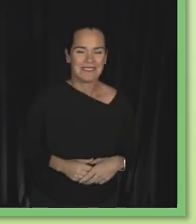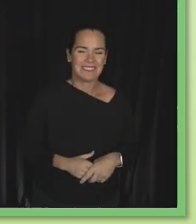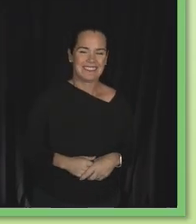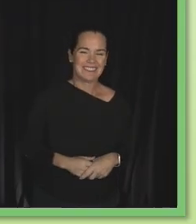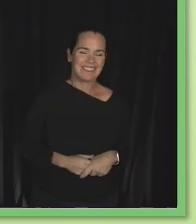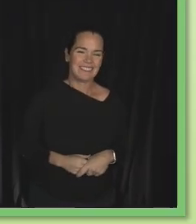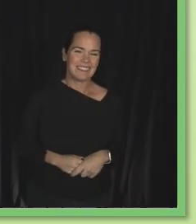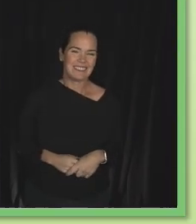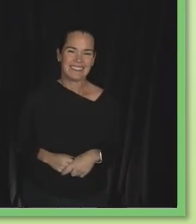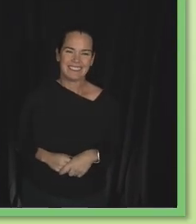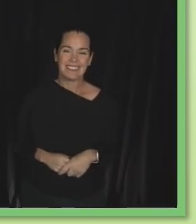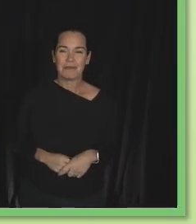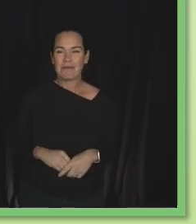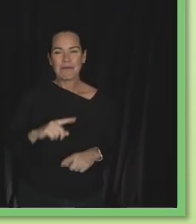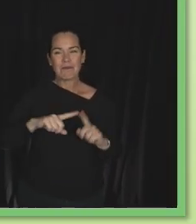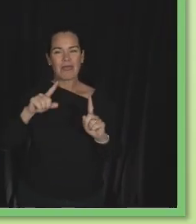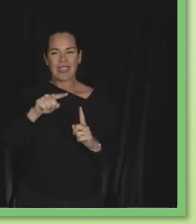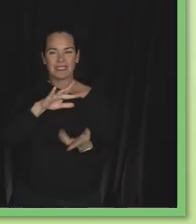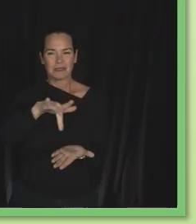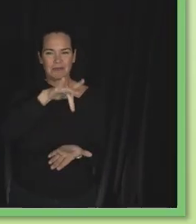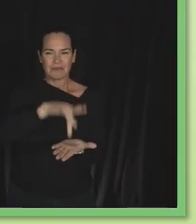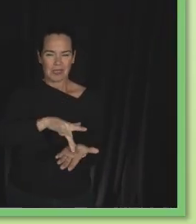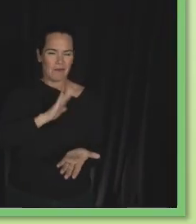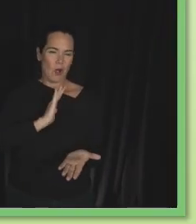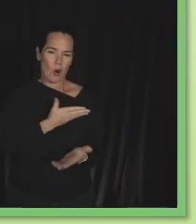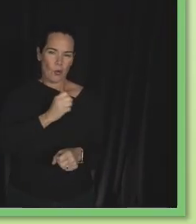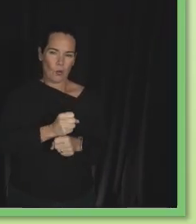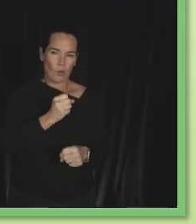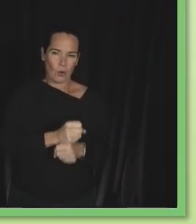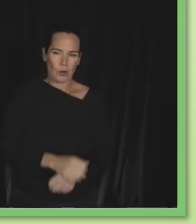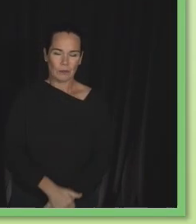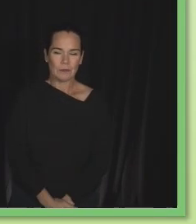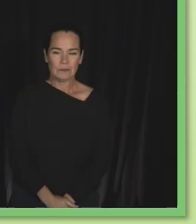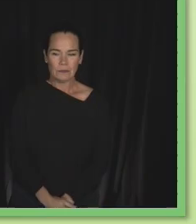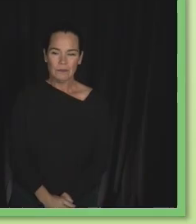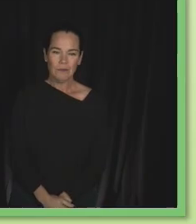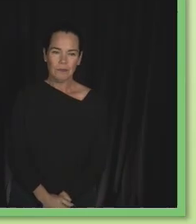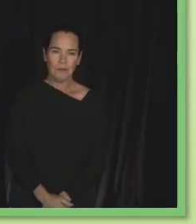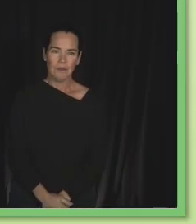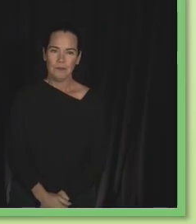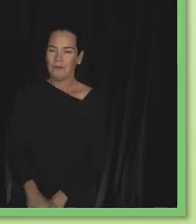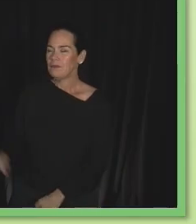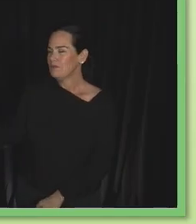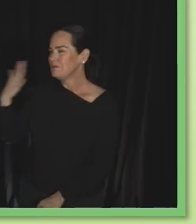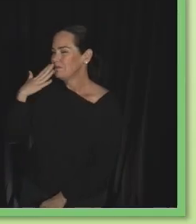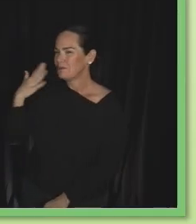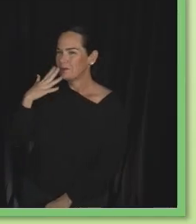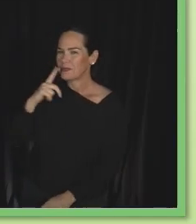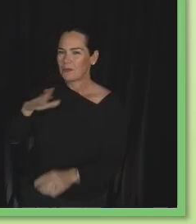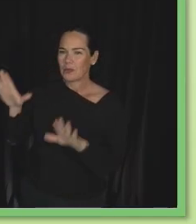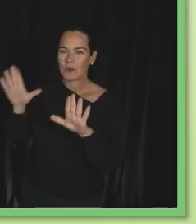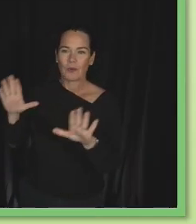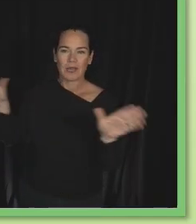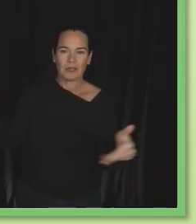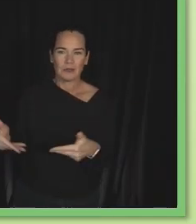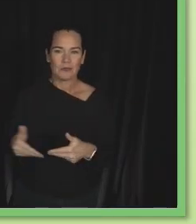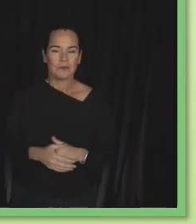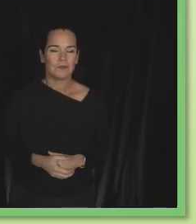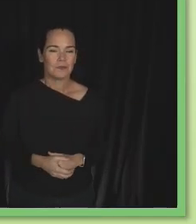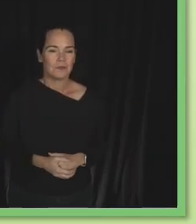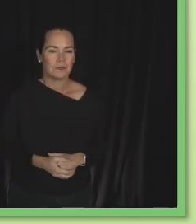So, but it's really at the heart of everything we do going forward. Thank you. Thank you for that great intro,